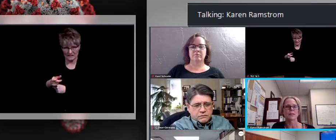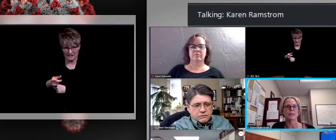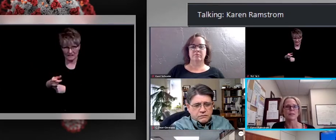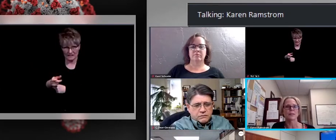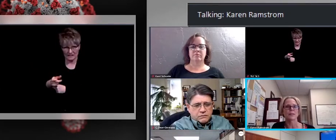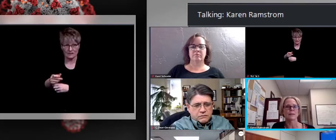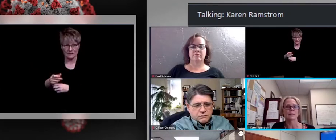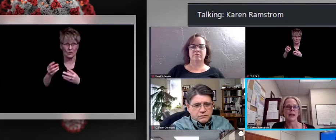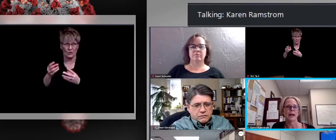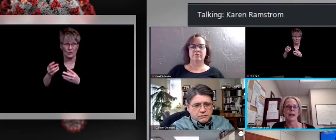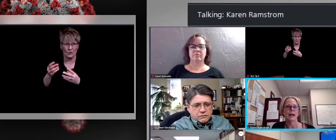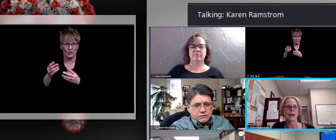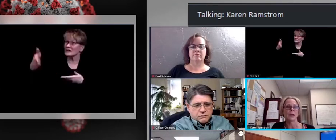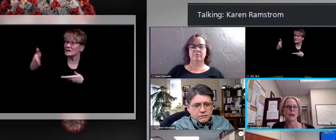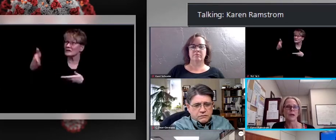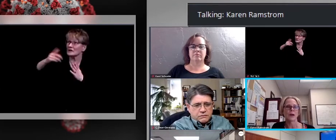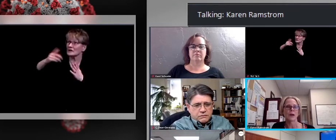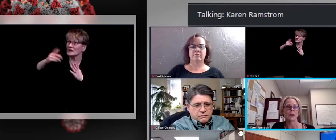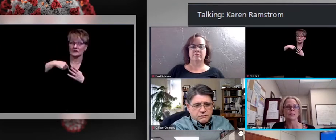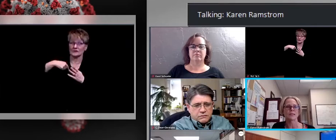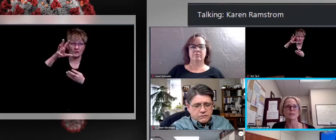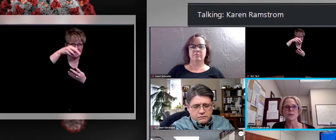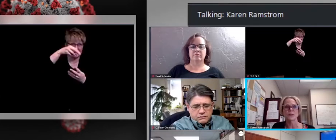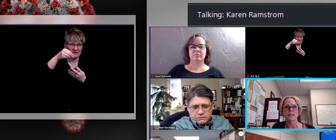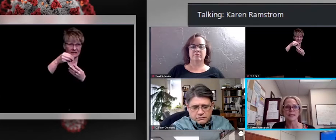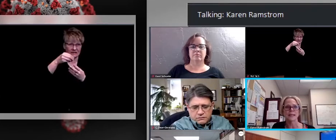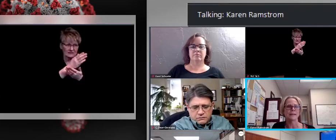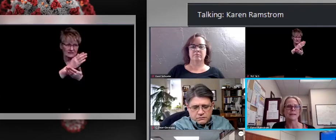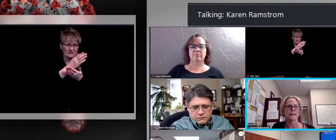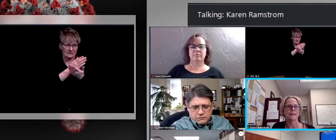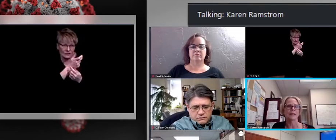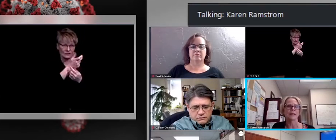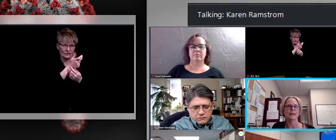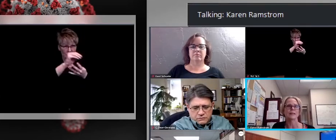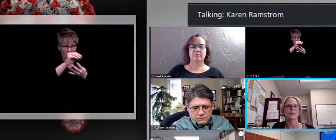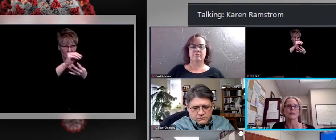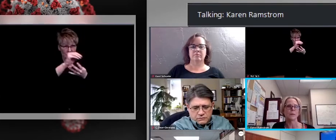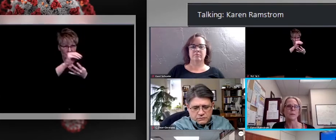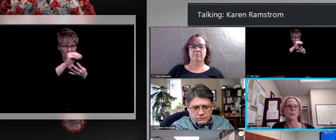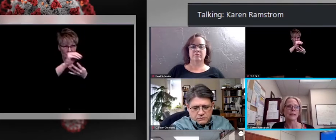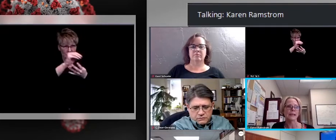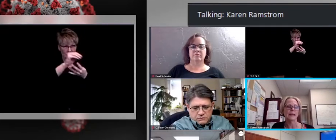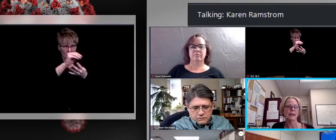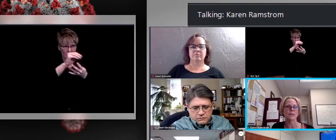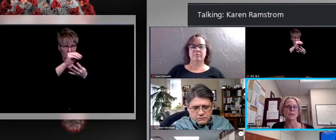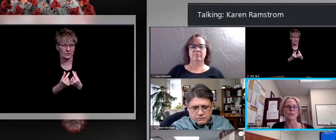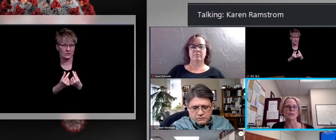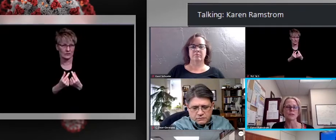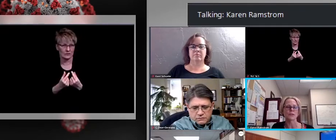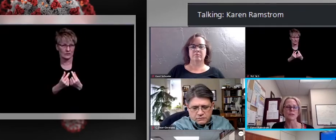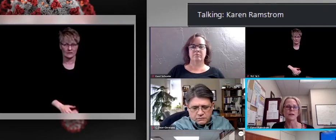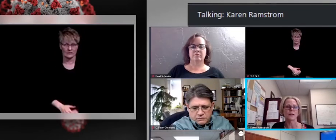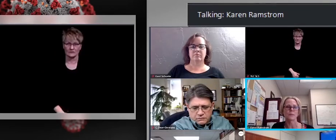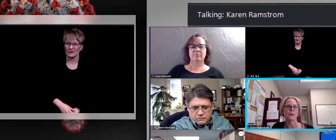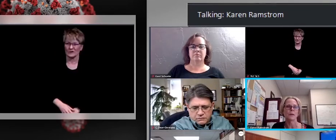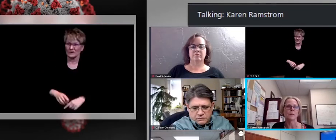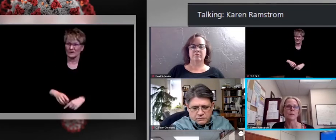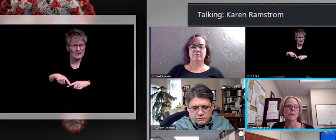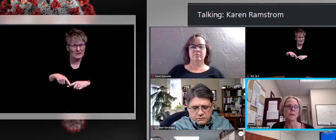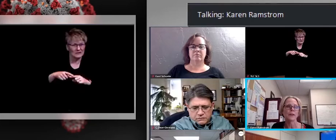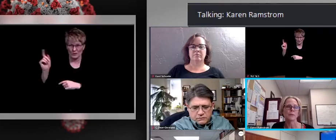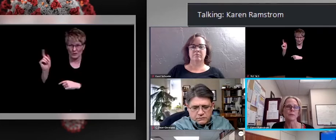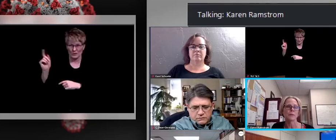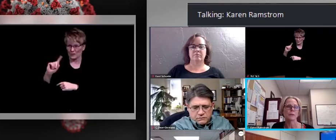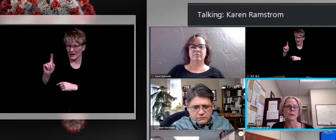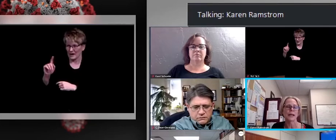in terms of how this is playing out based on what sectors they have and how many they have in those sectors.